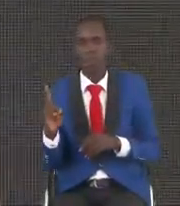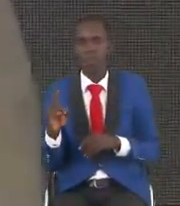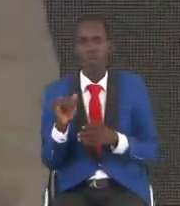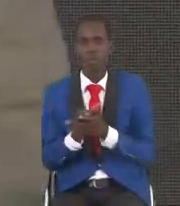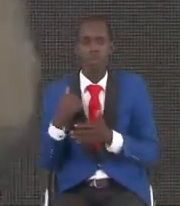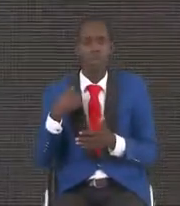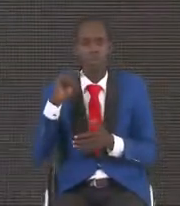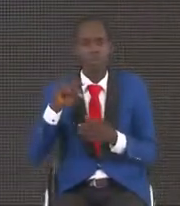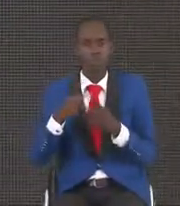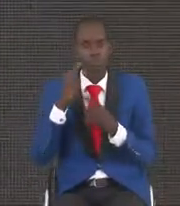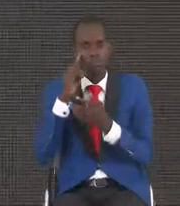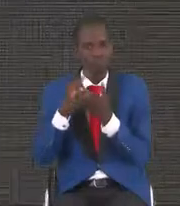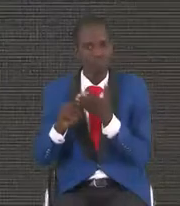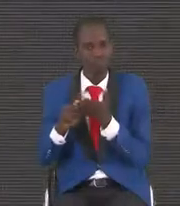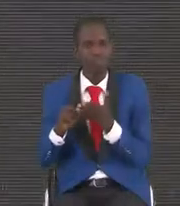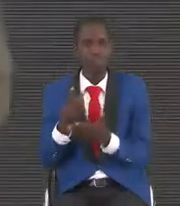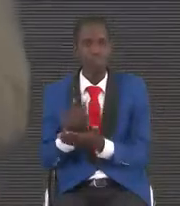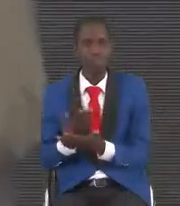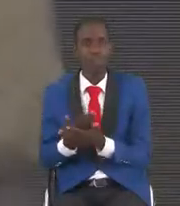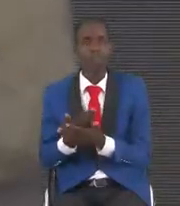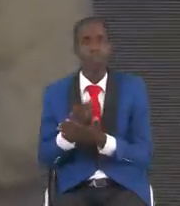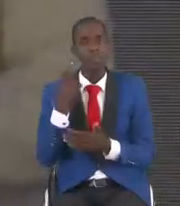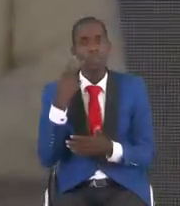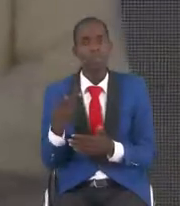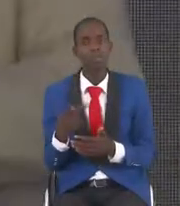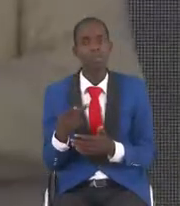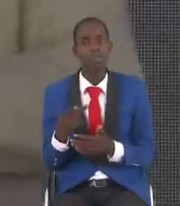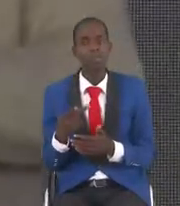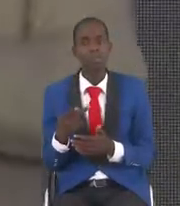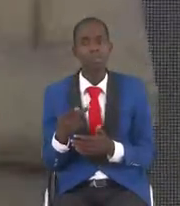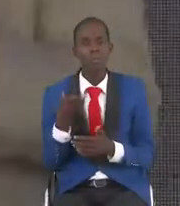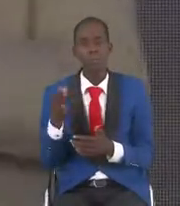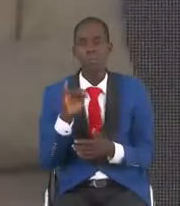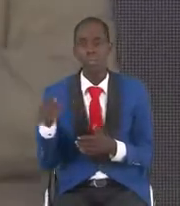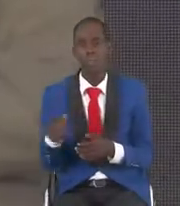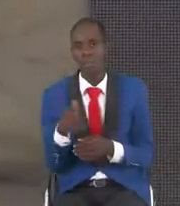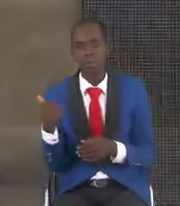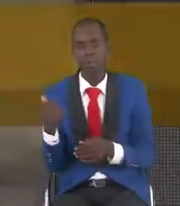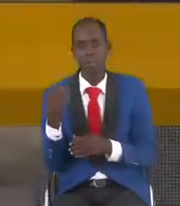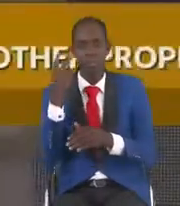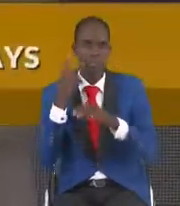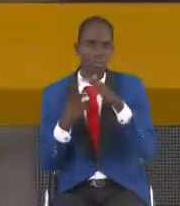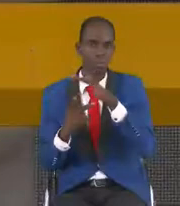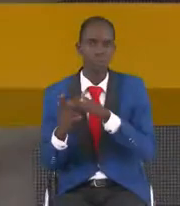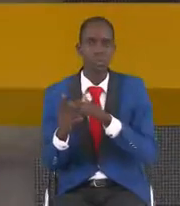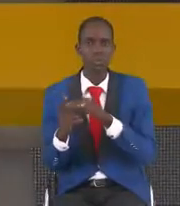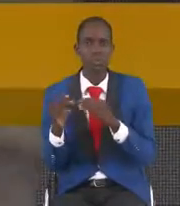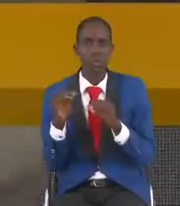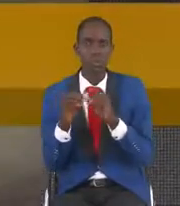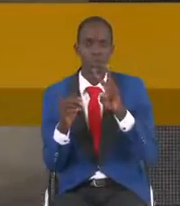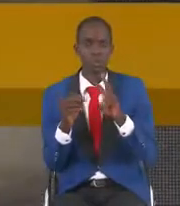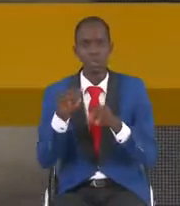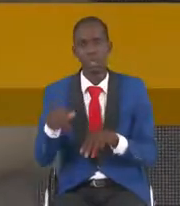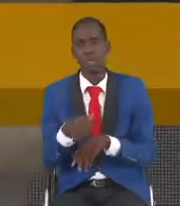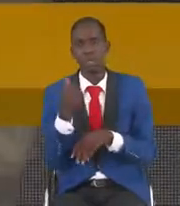that. We're coming to number two here. Another prophecy on the